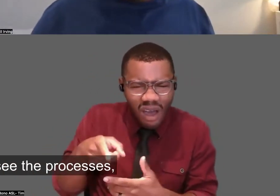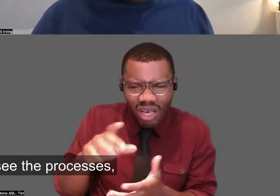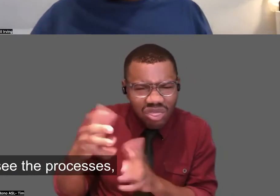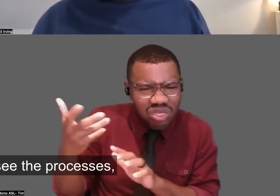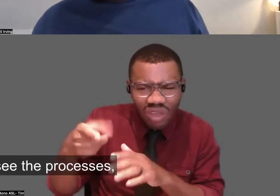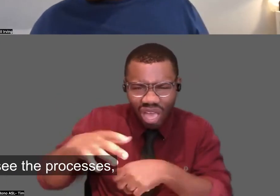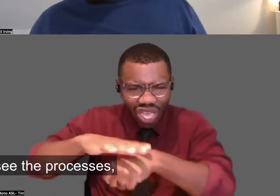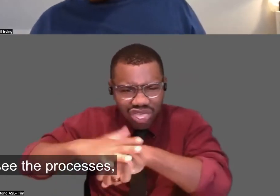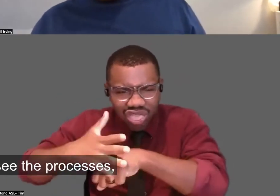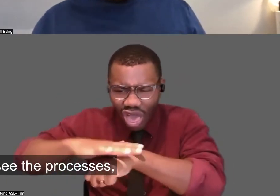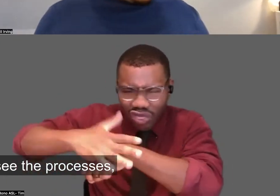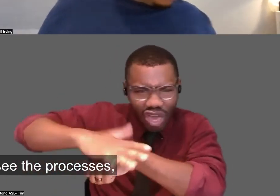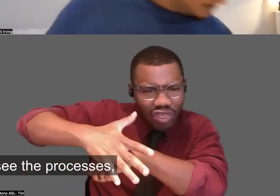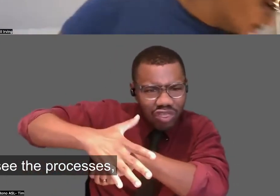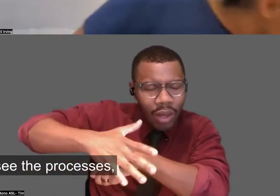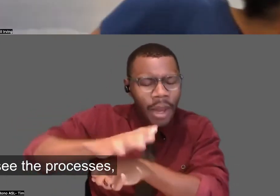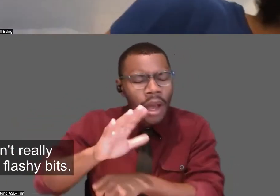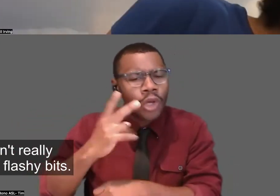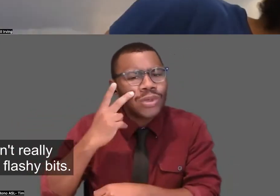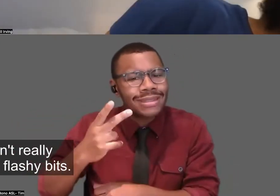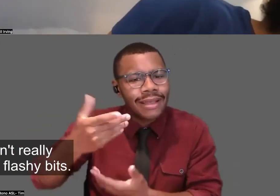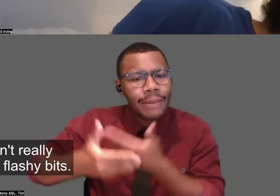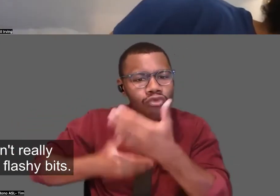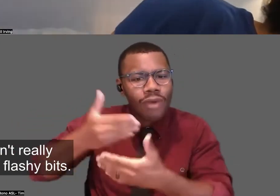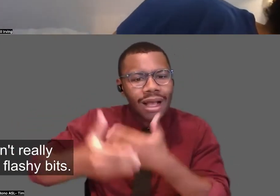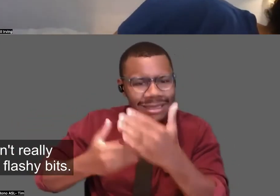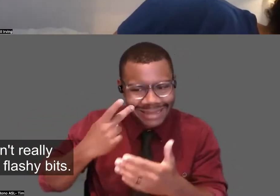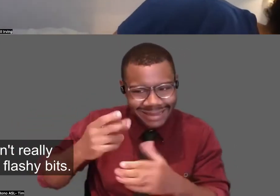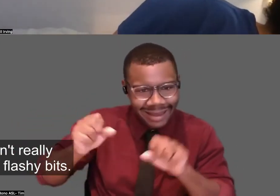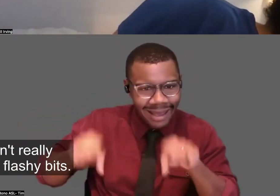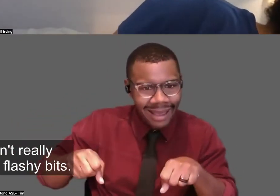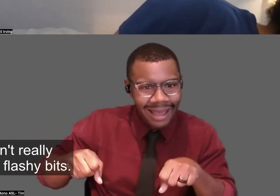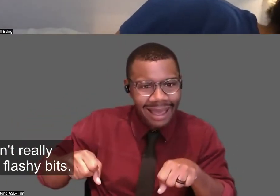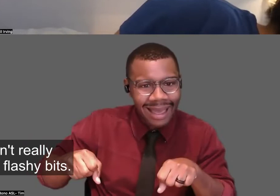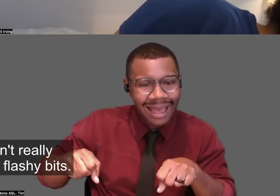lot of, you can see the processes, but you can't really explain those